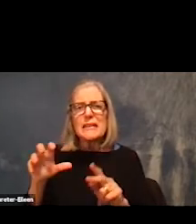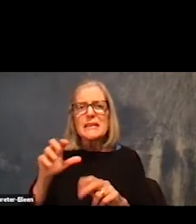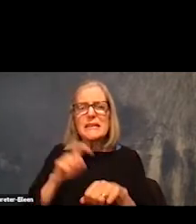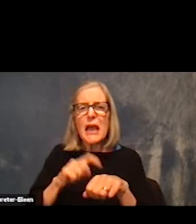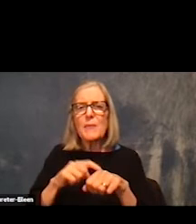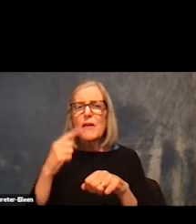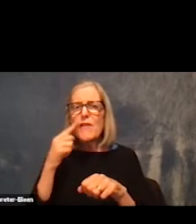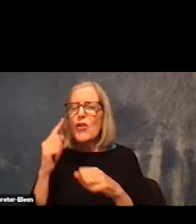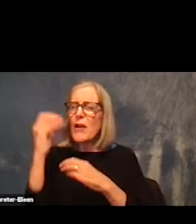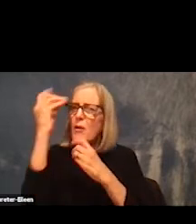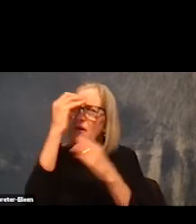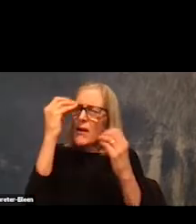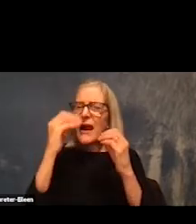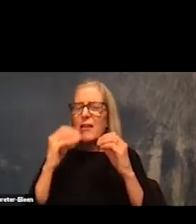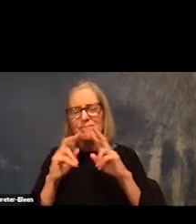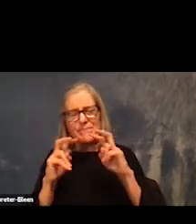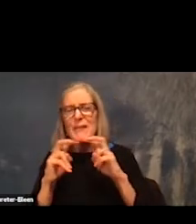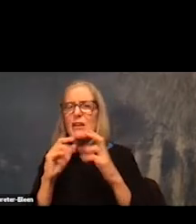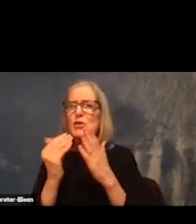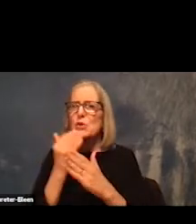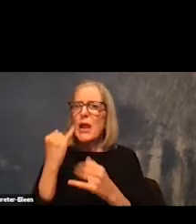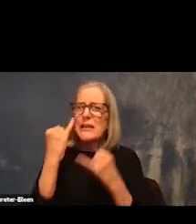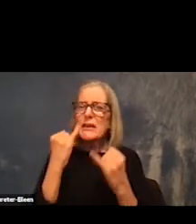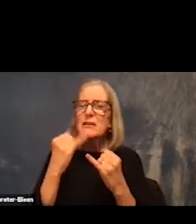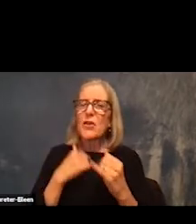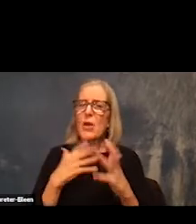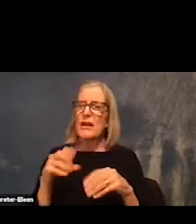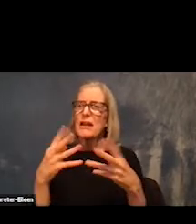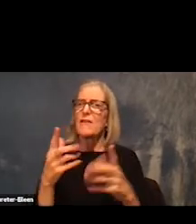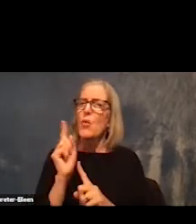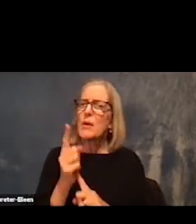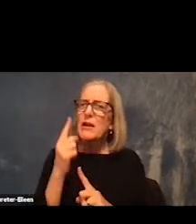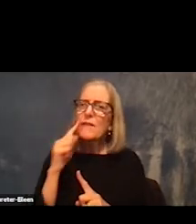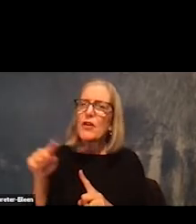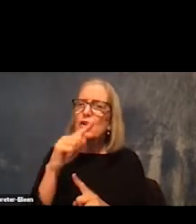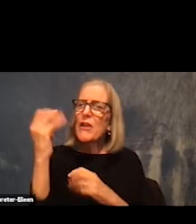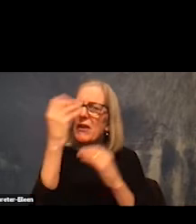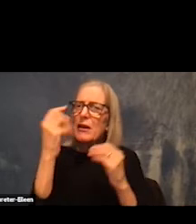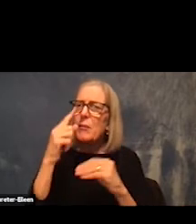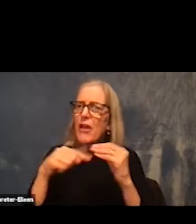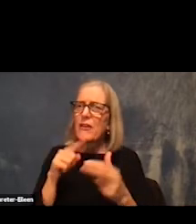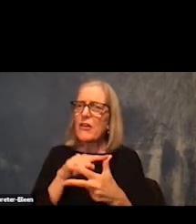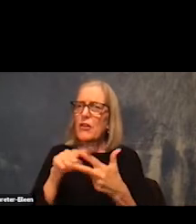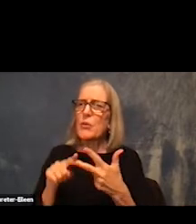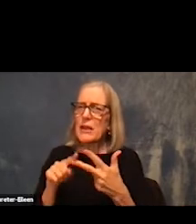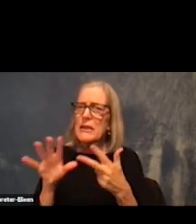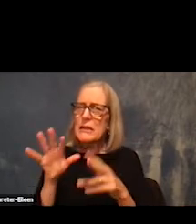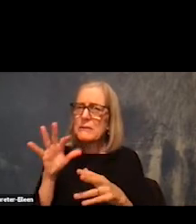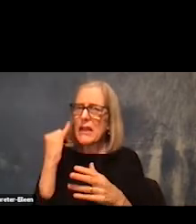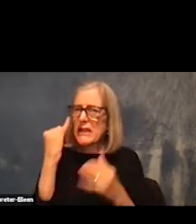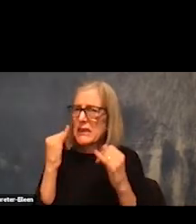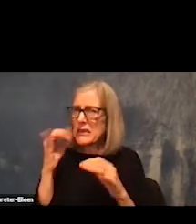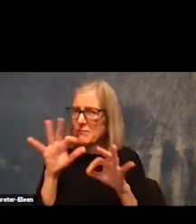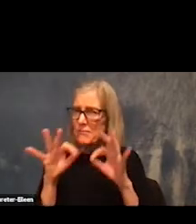to give you a chance to reflect on the 3 tips related to mindset. Seek to understand family